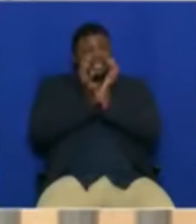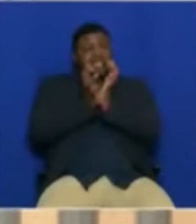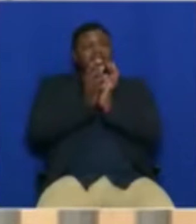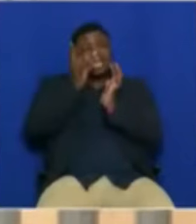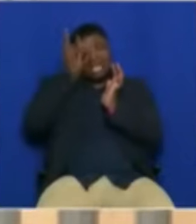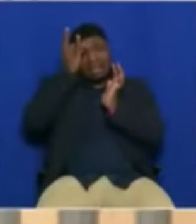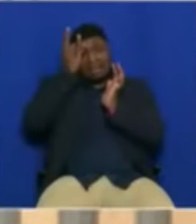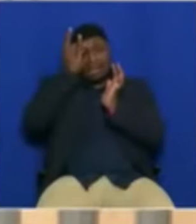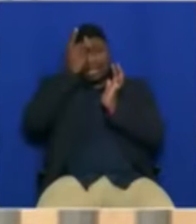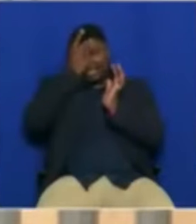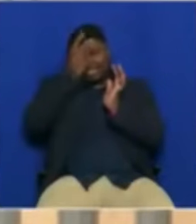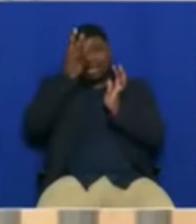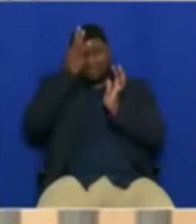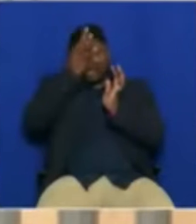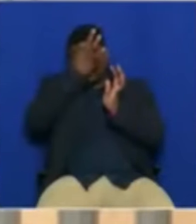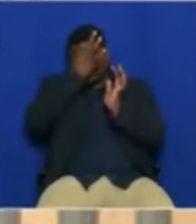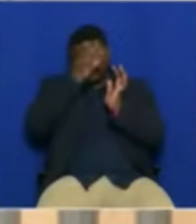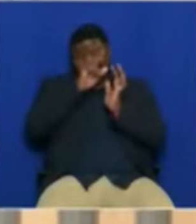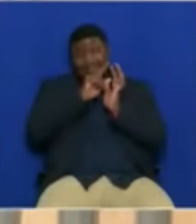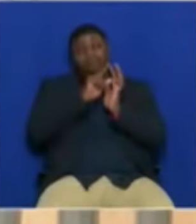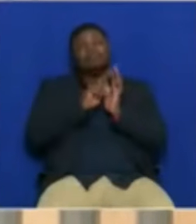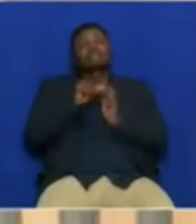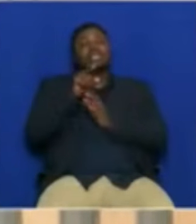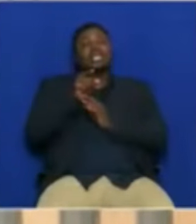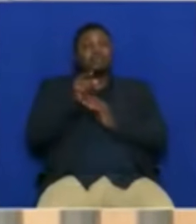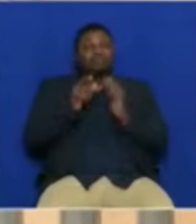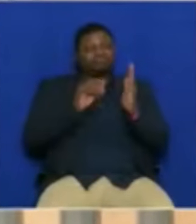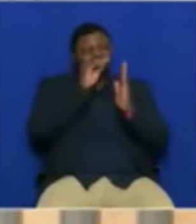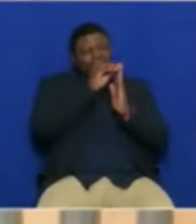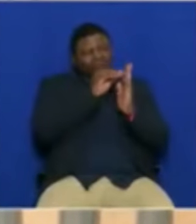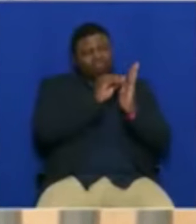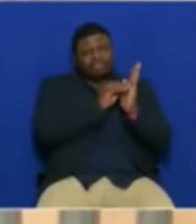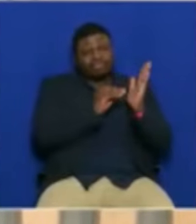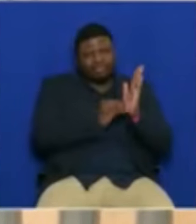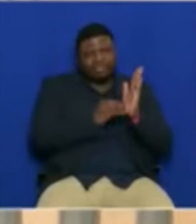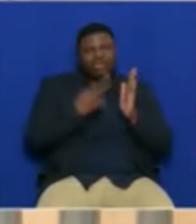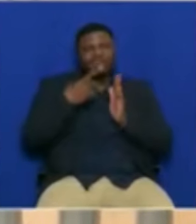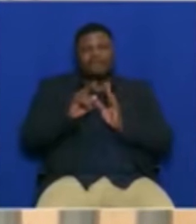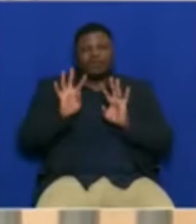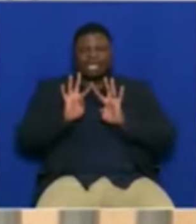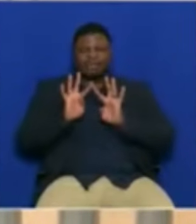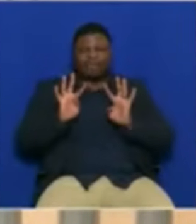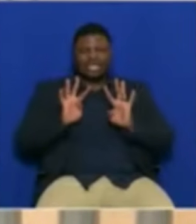of the panel meeting or the panel